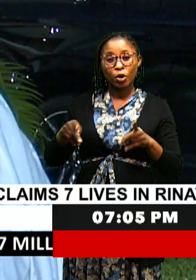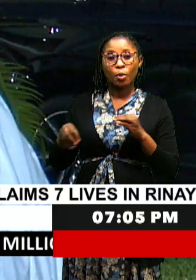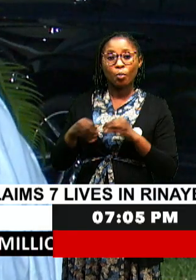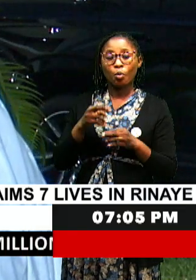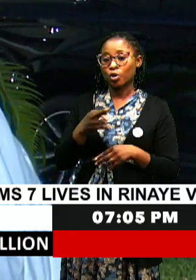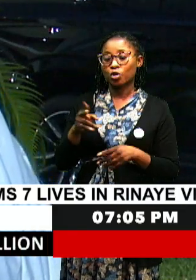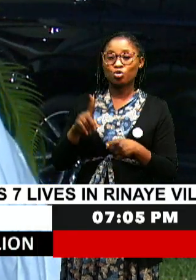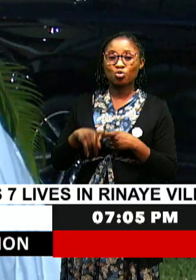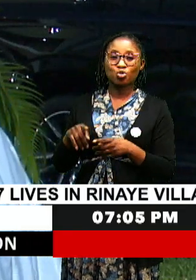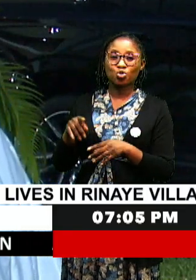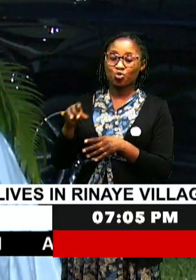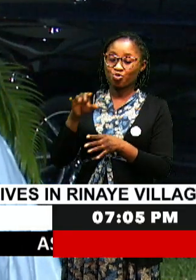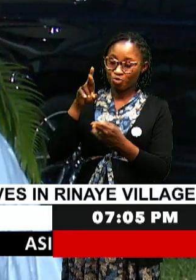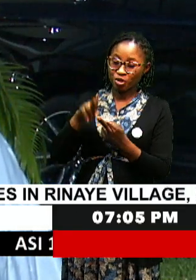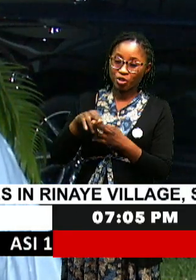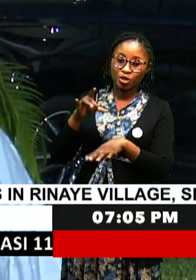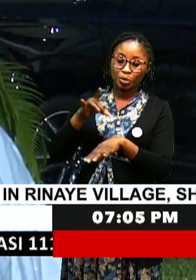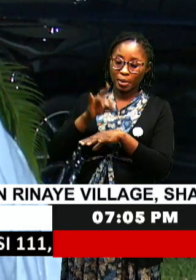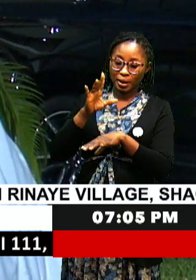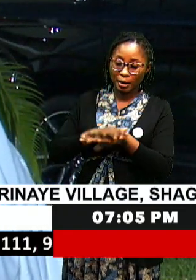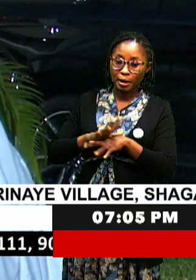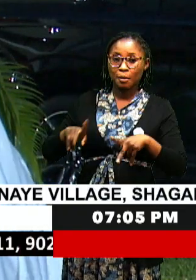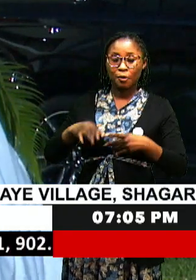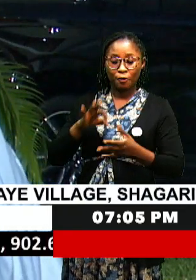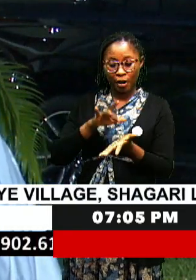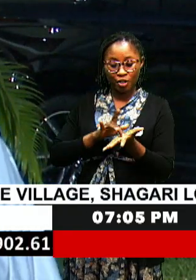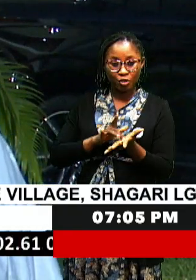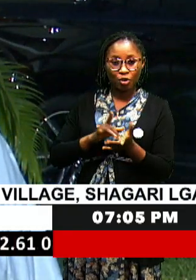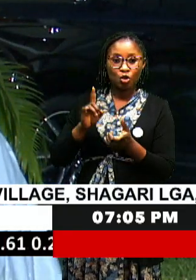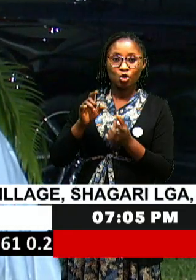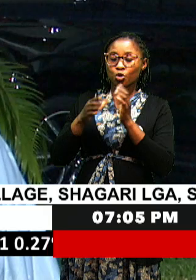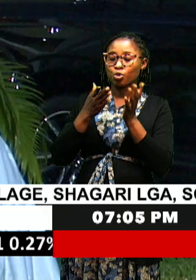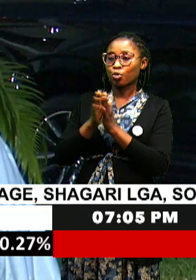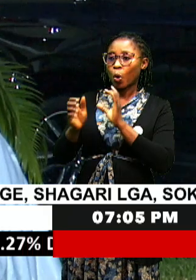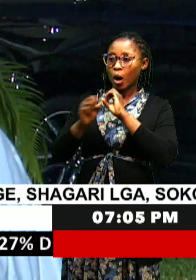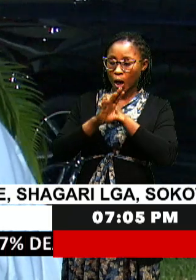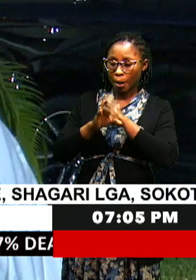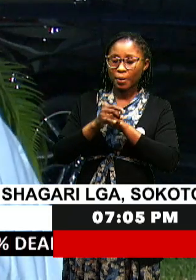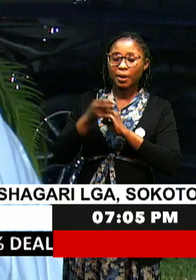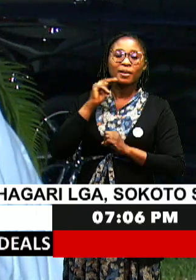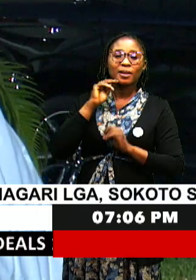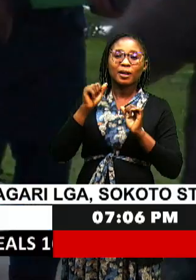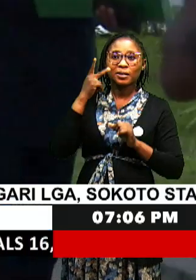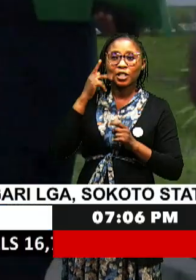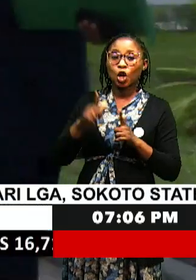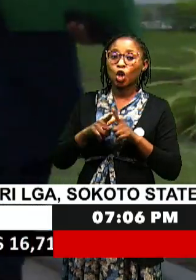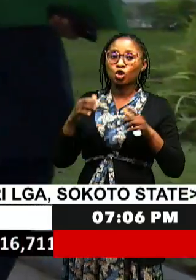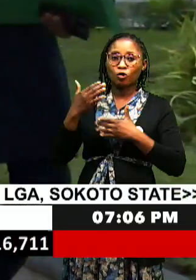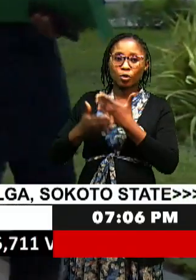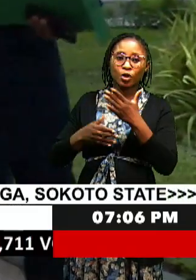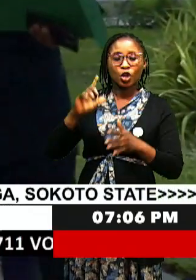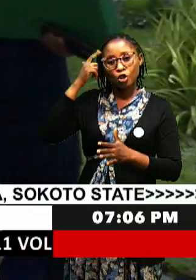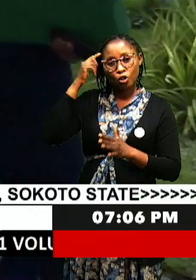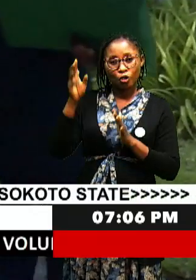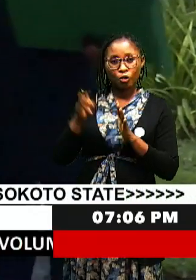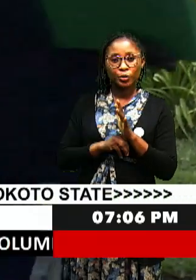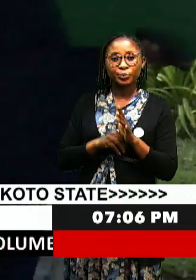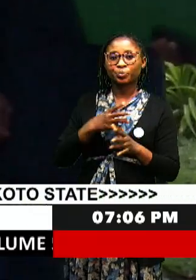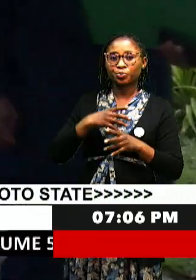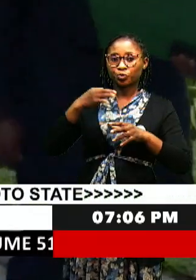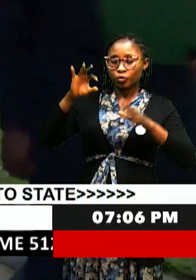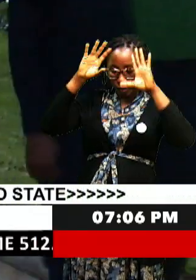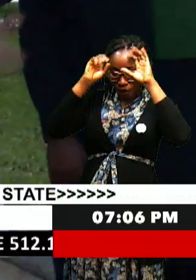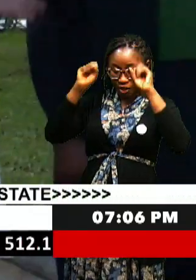treat malaria, to provide the drugs, to provide bed nets, to do the campaigns, I think Nigeria will see a lot of progress. The government of President